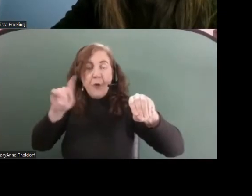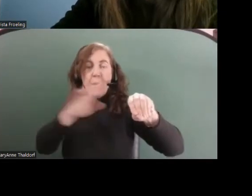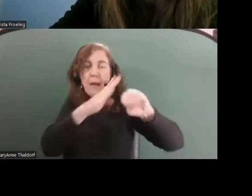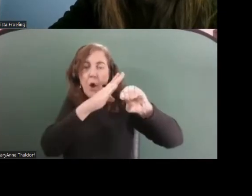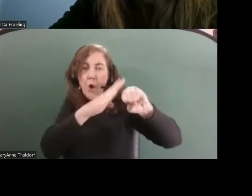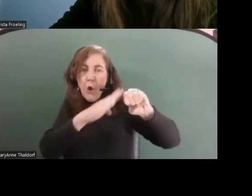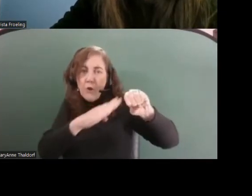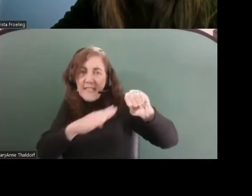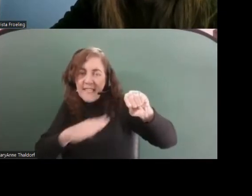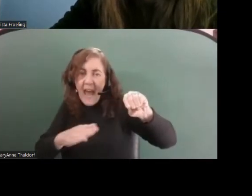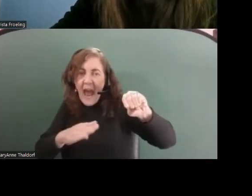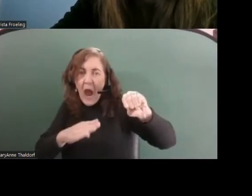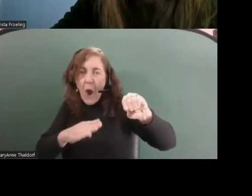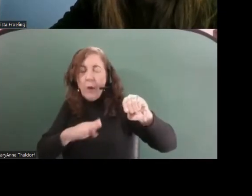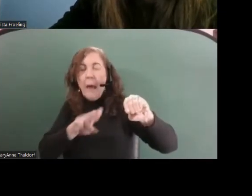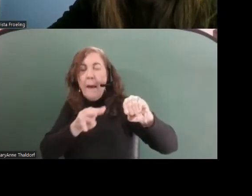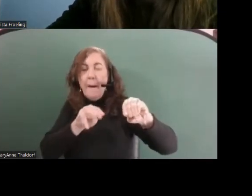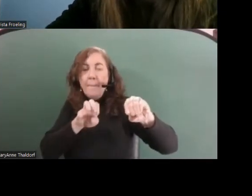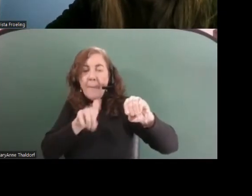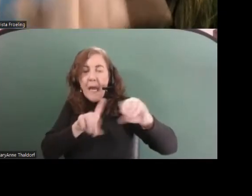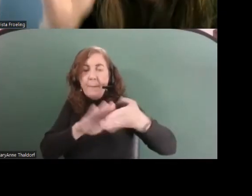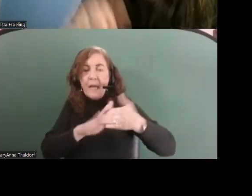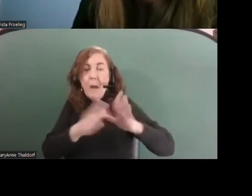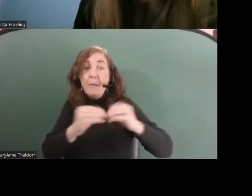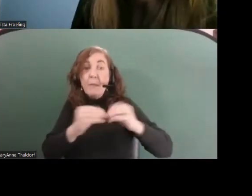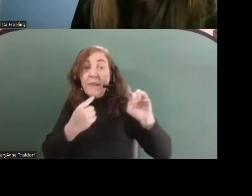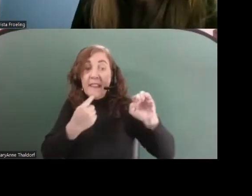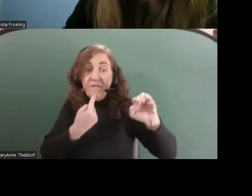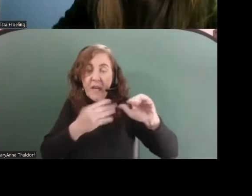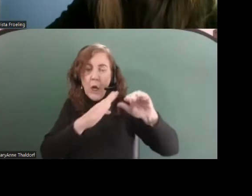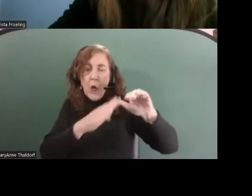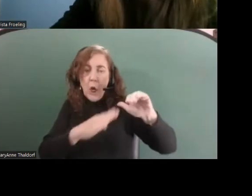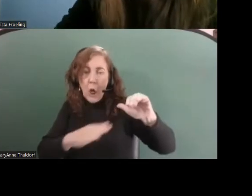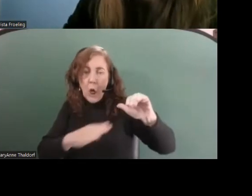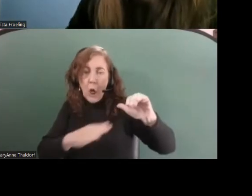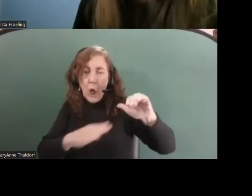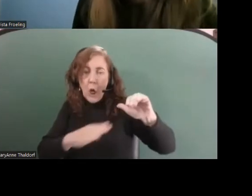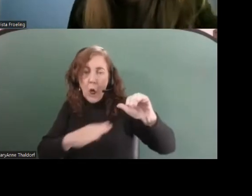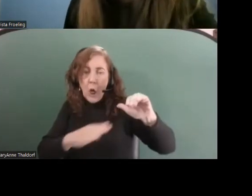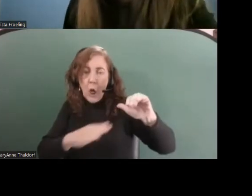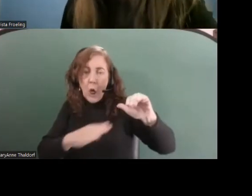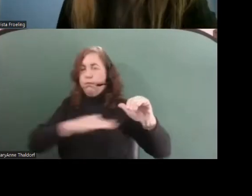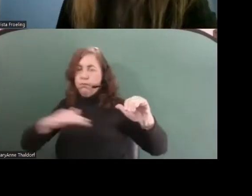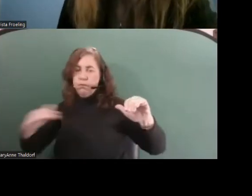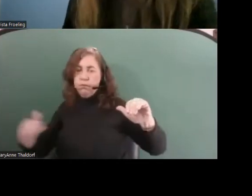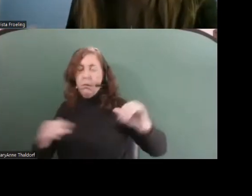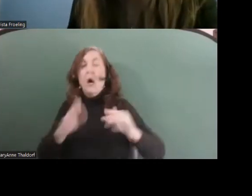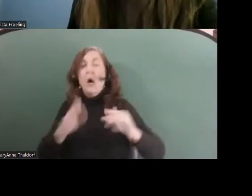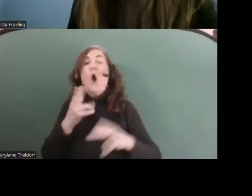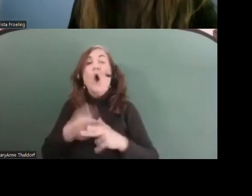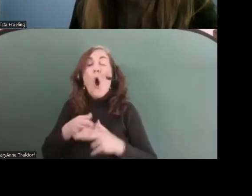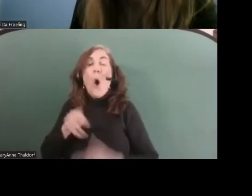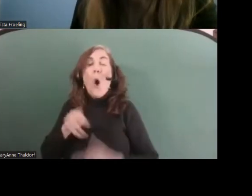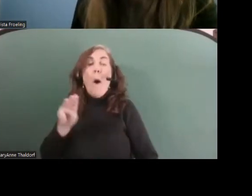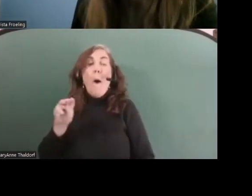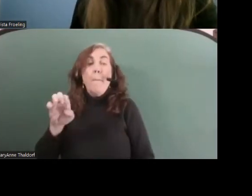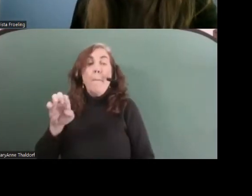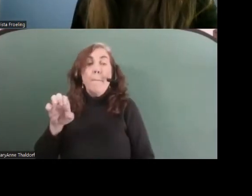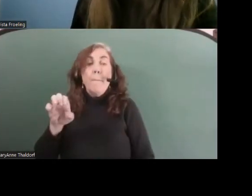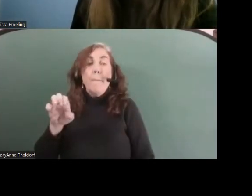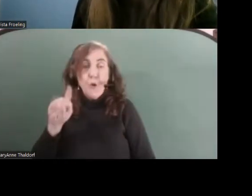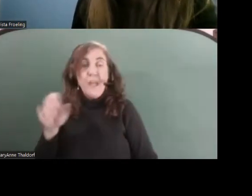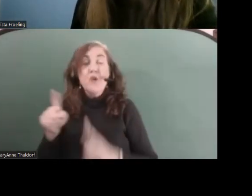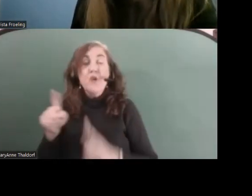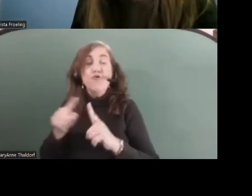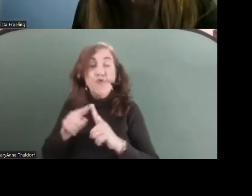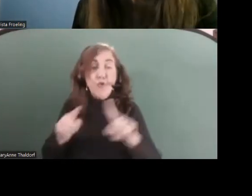the mid-range to severe and ends up in severe. So you call it moderate to severe bilateral hearing